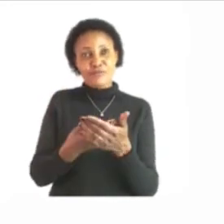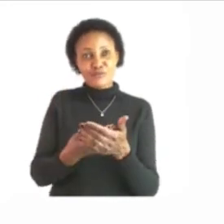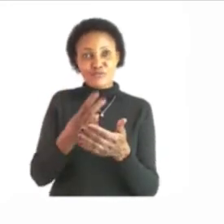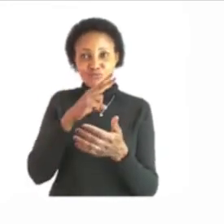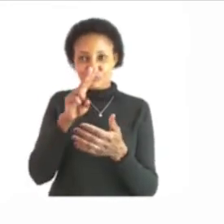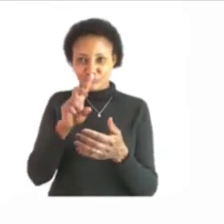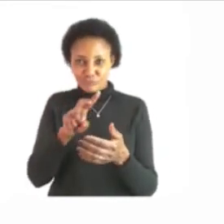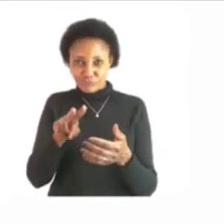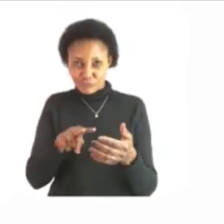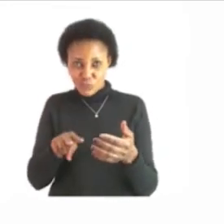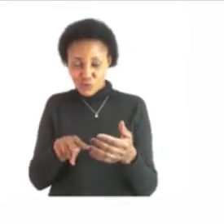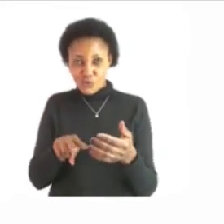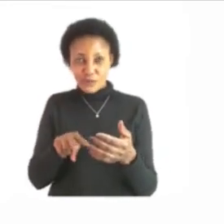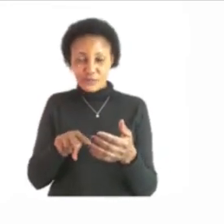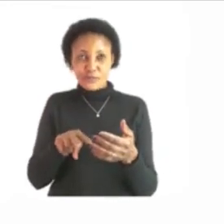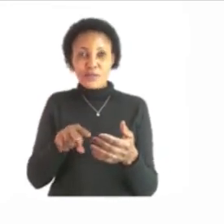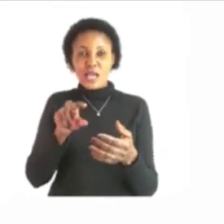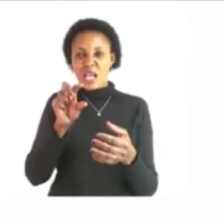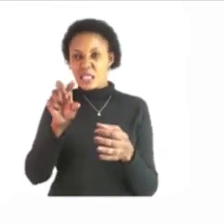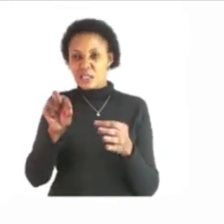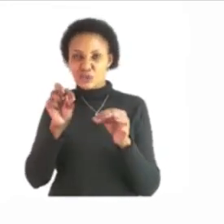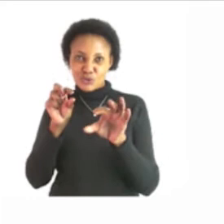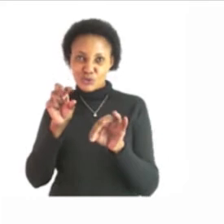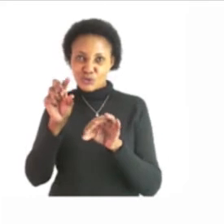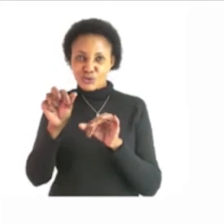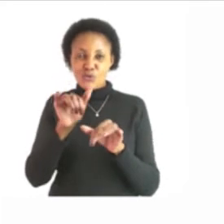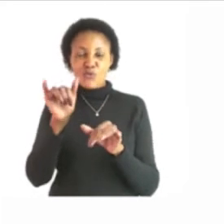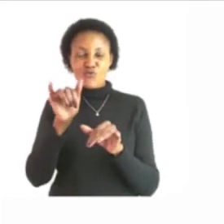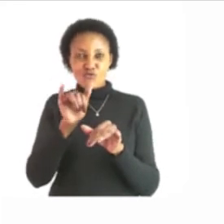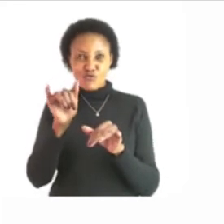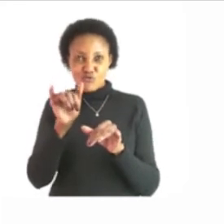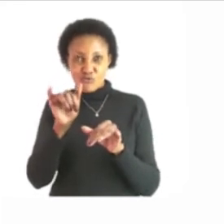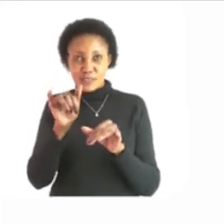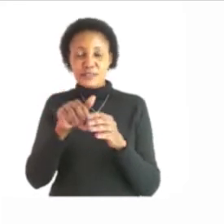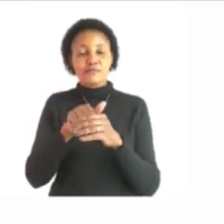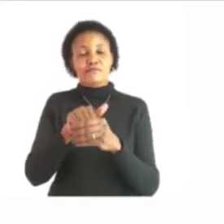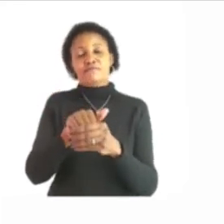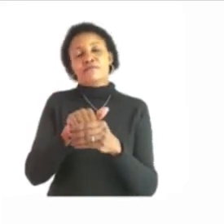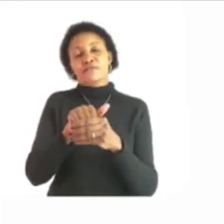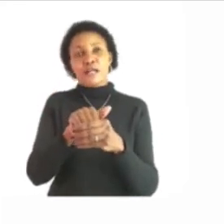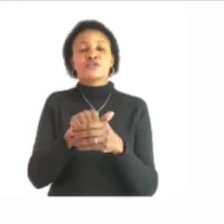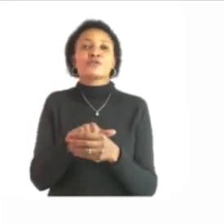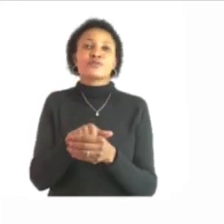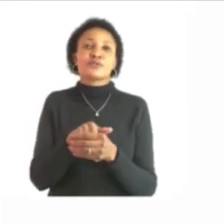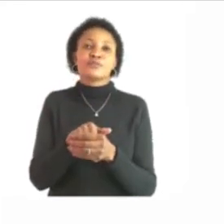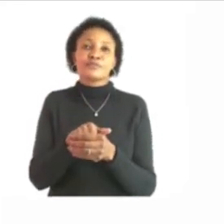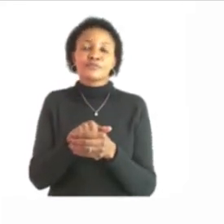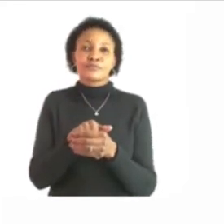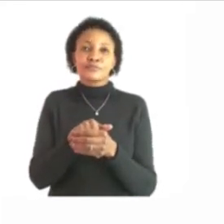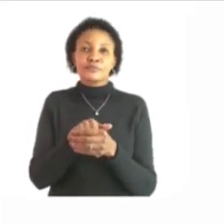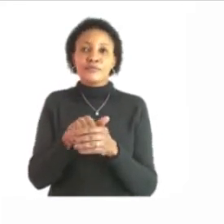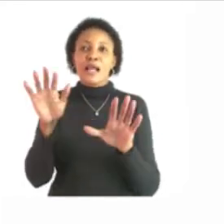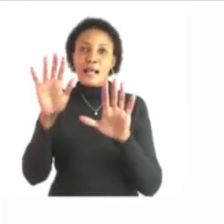them, look at them, and identify what we can still use by means of transport